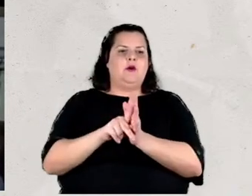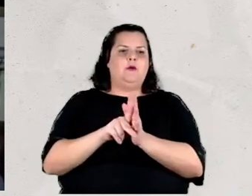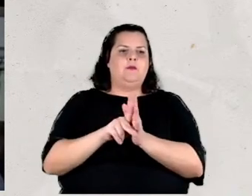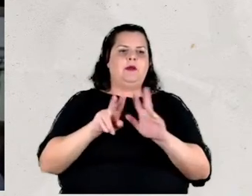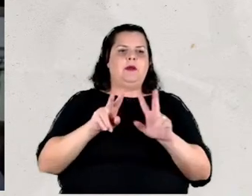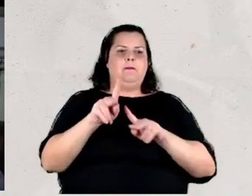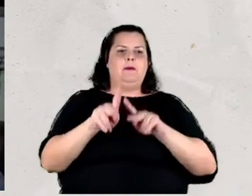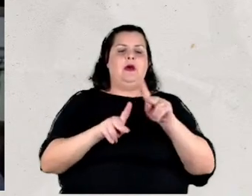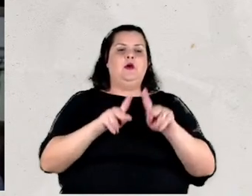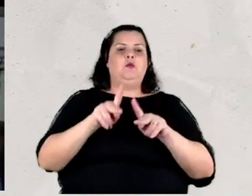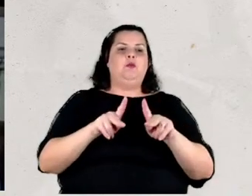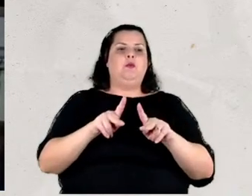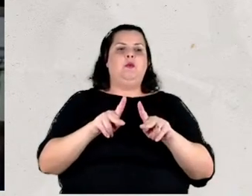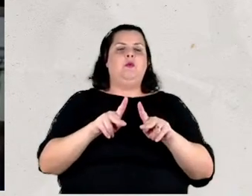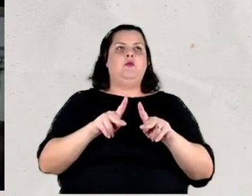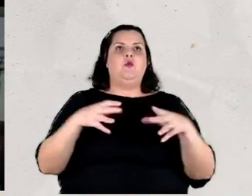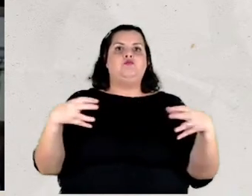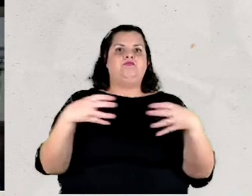Yes.